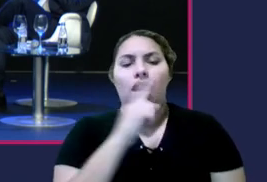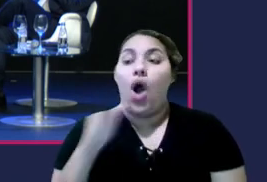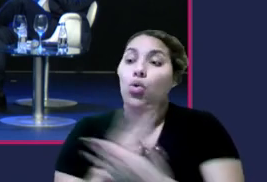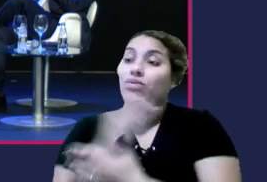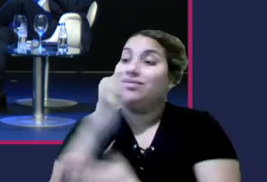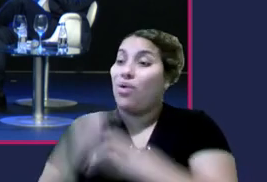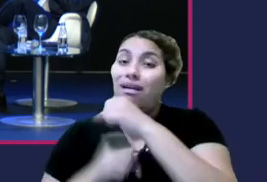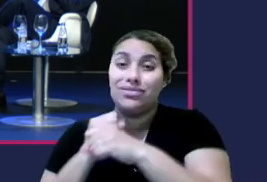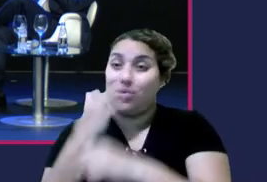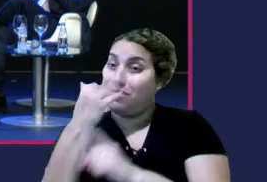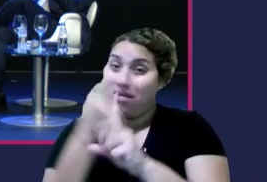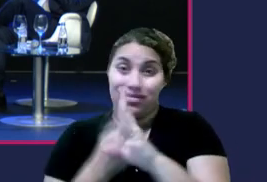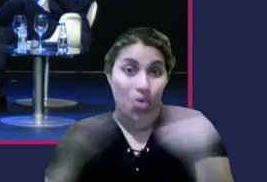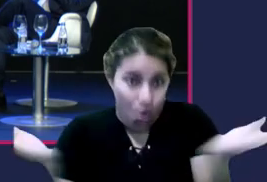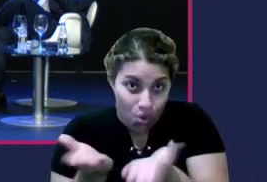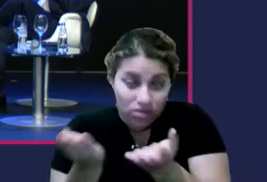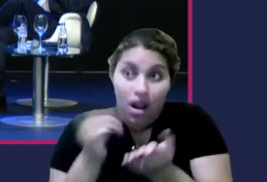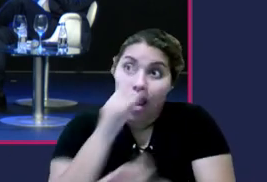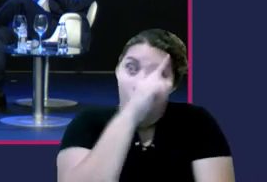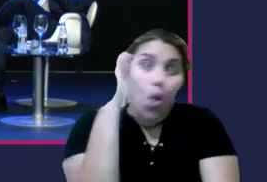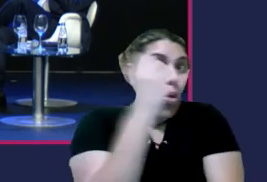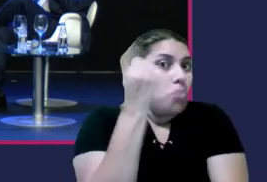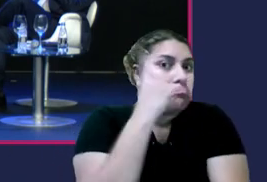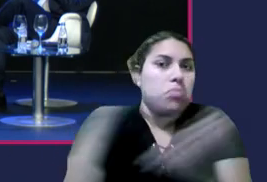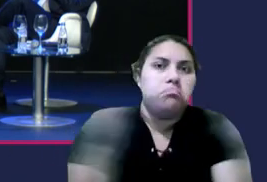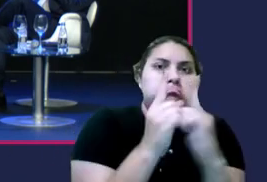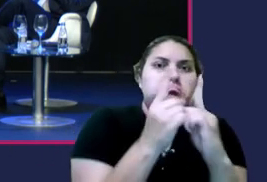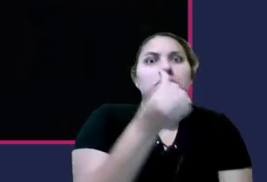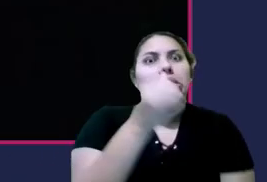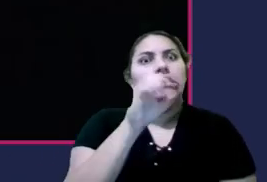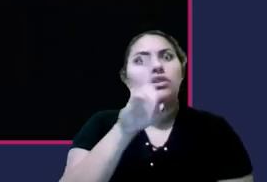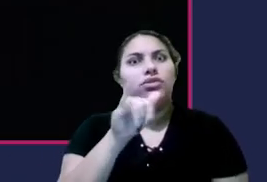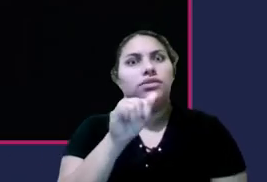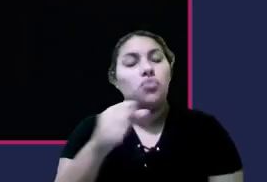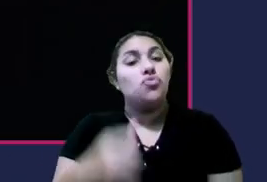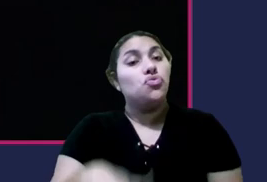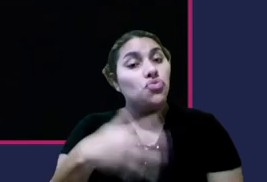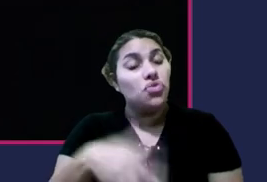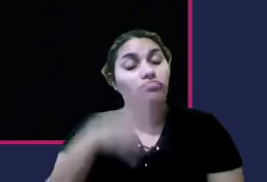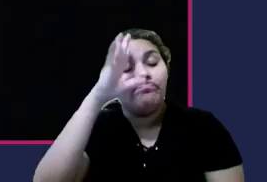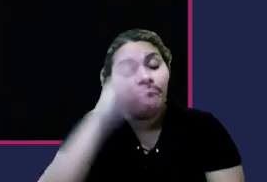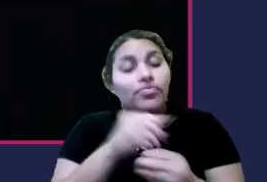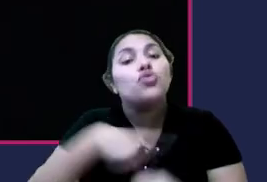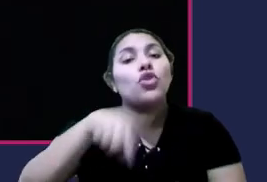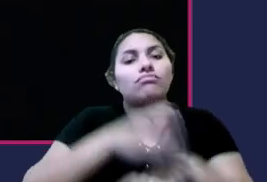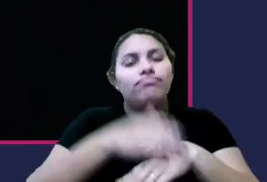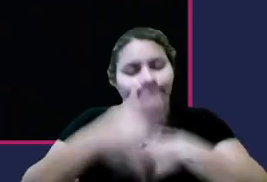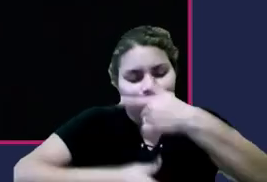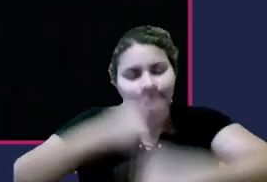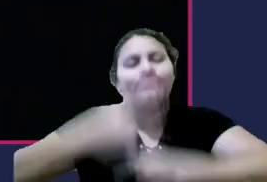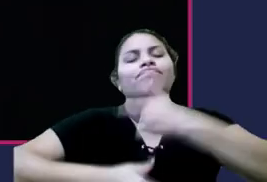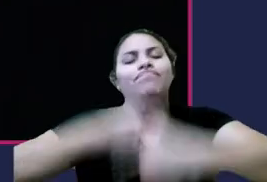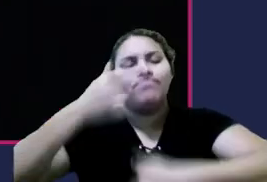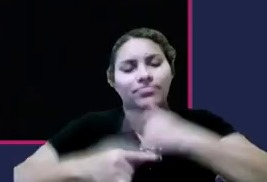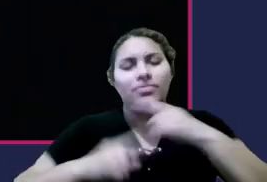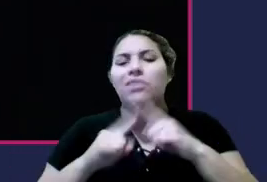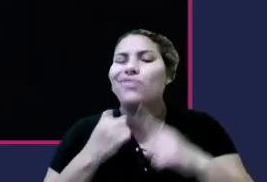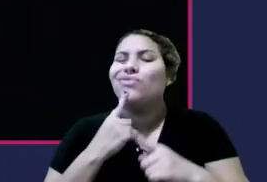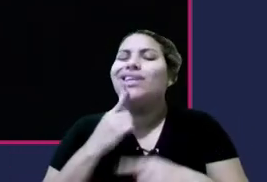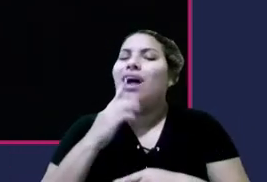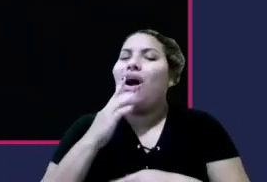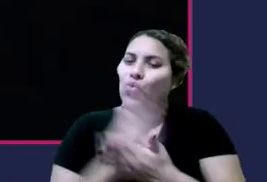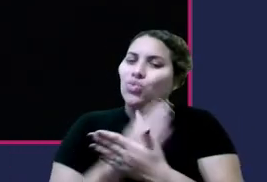days. Is it possible if we, I mean, we are still